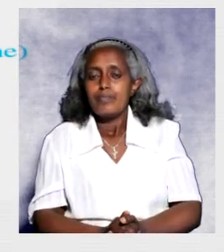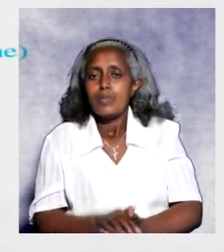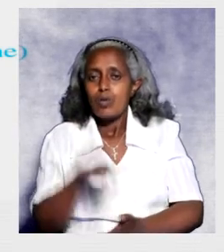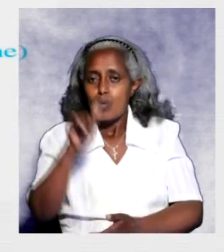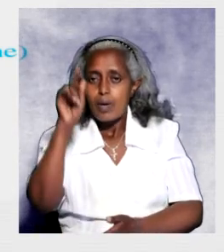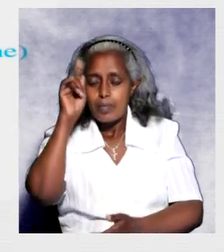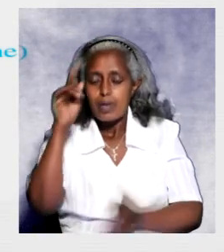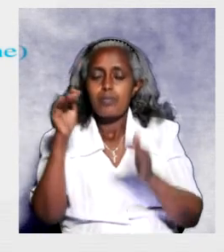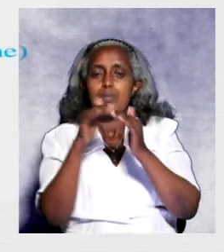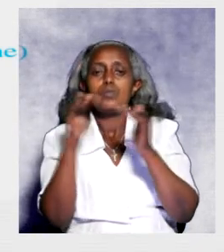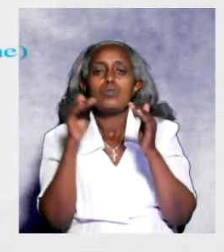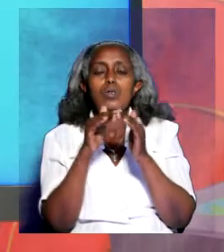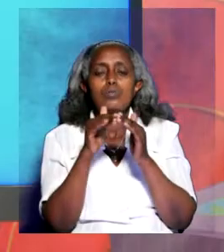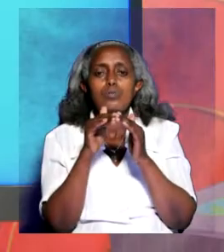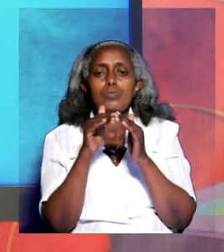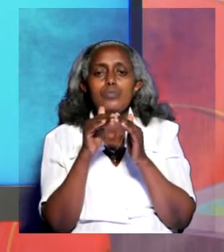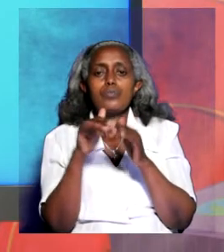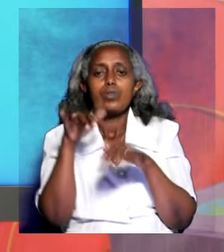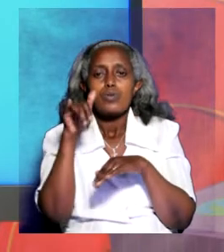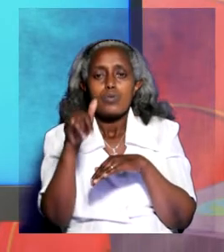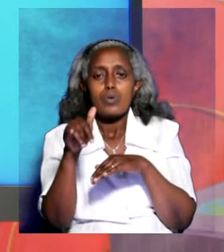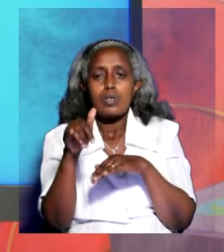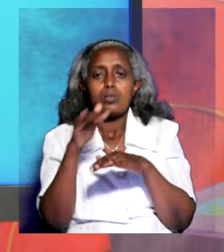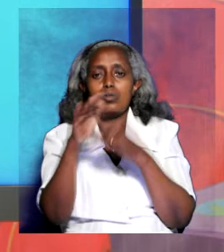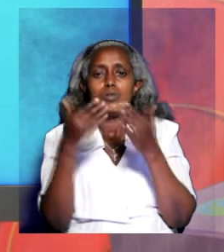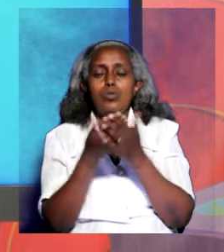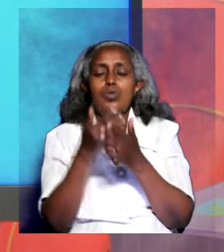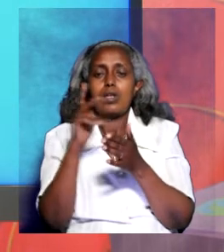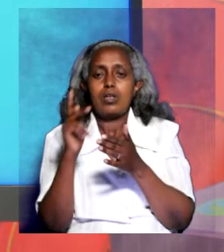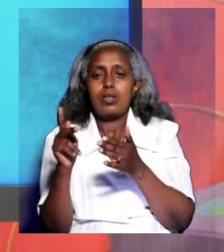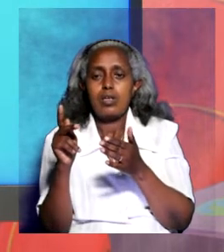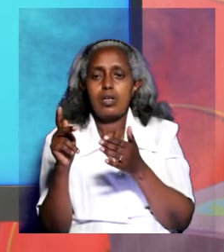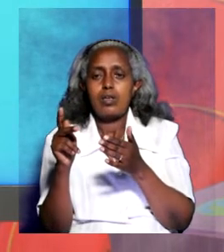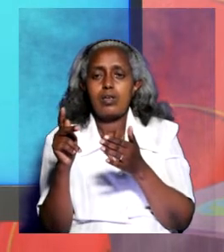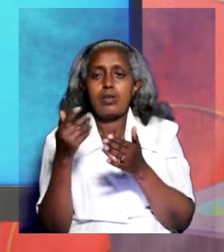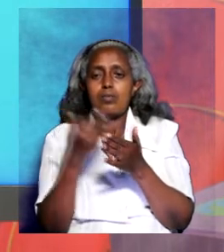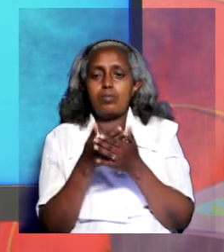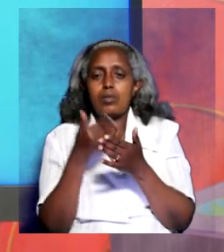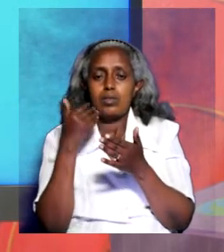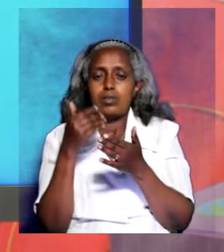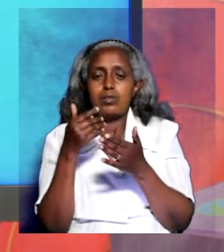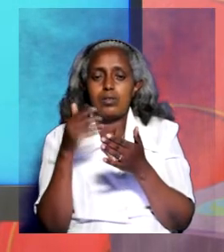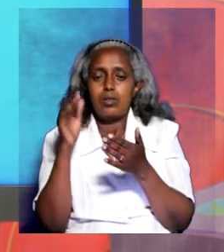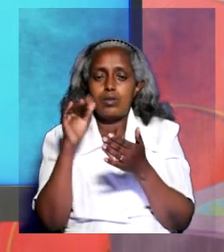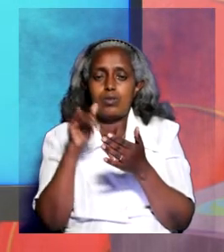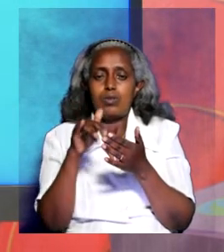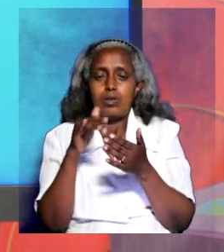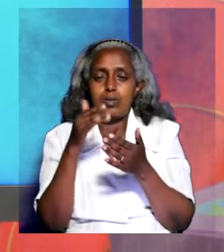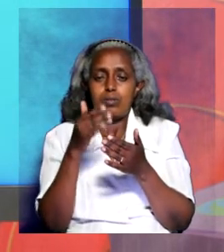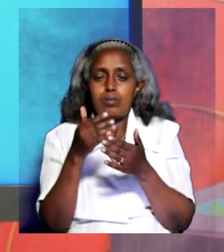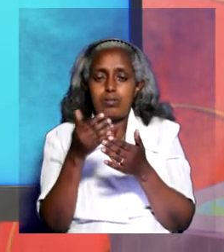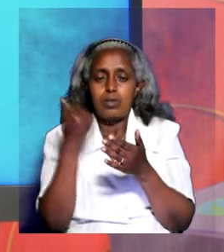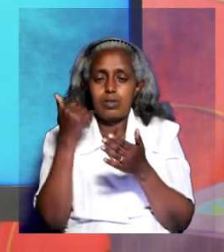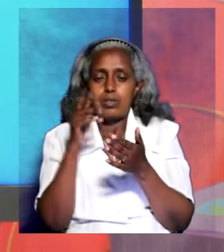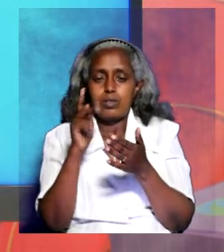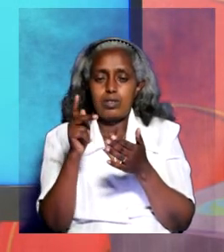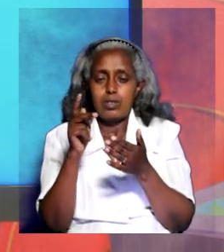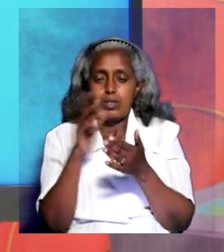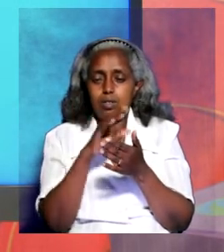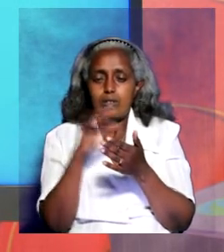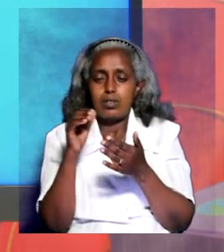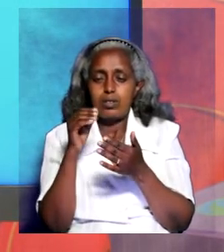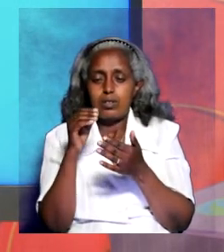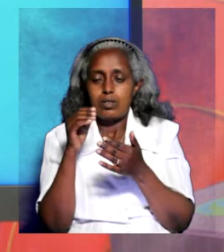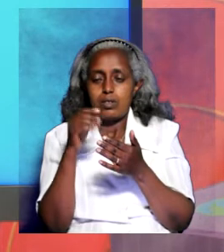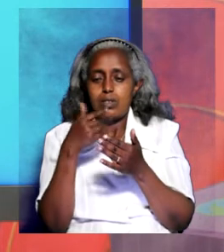y prime is equals to y to total minus k. So it gives you y prime is equals to y minus k in the new